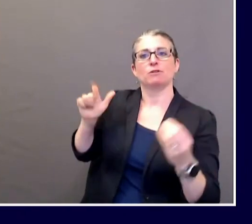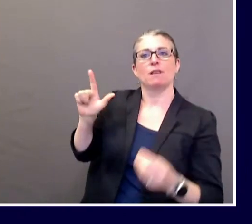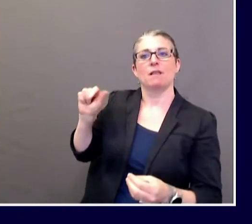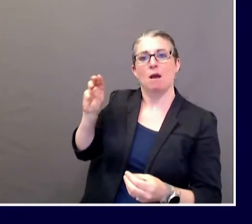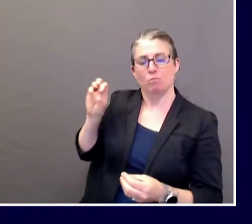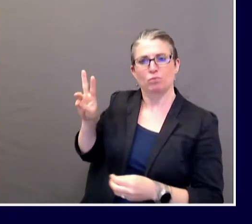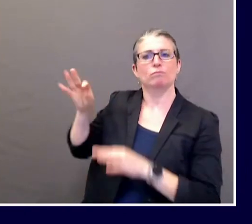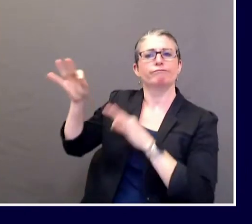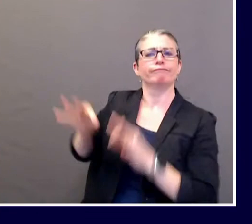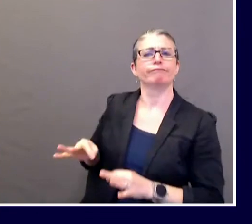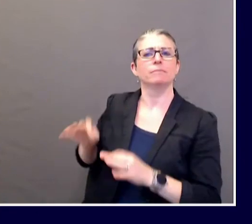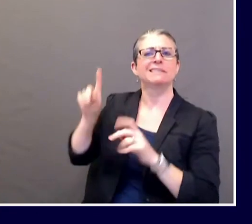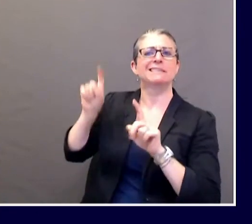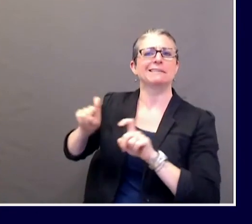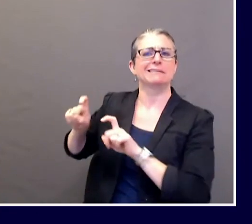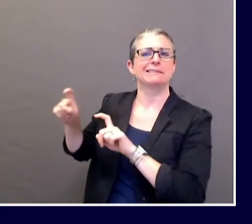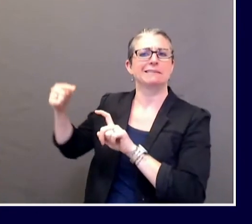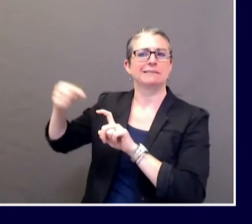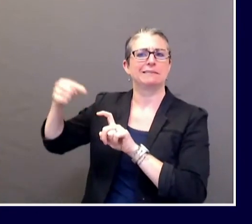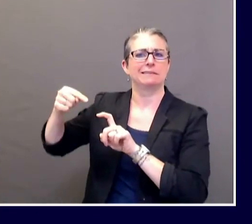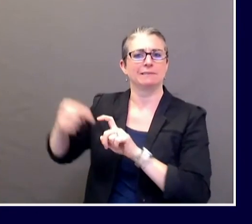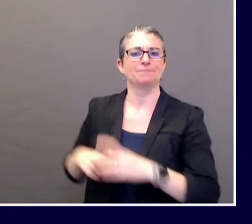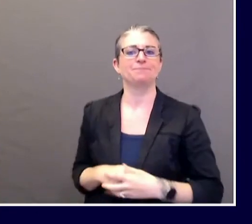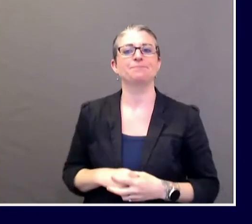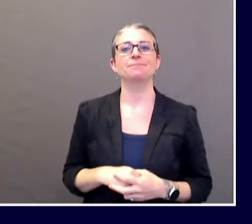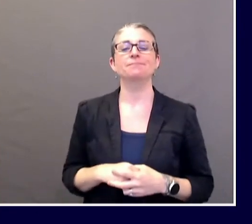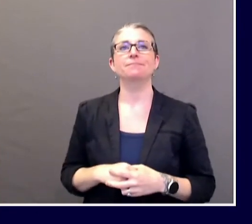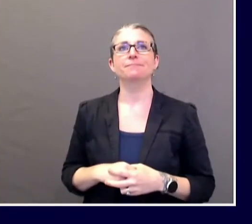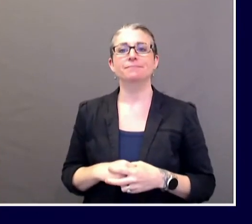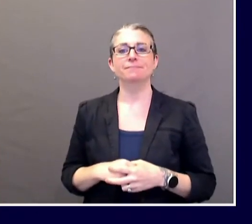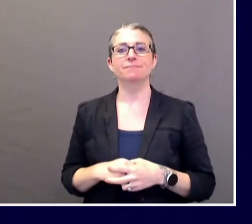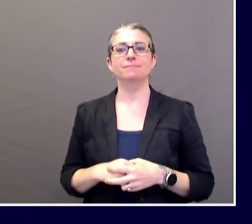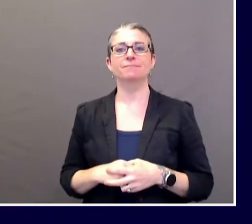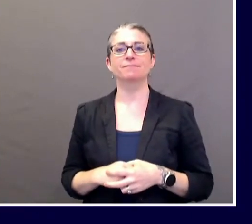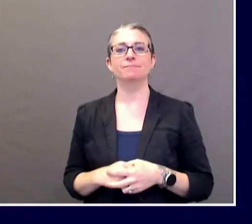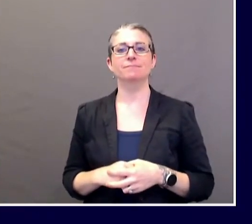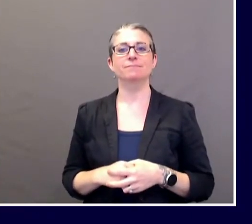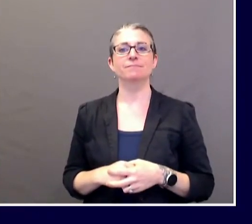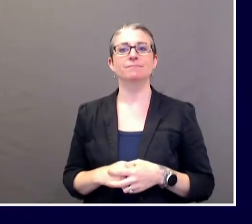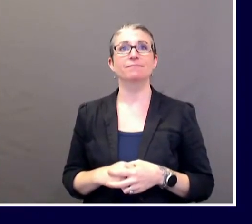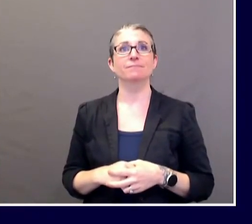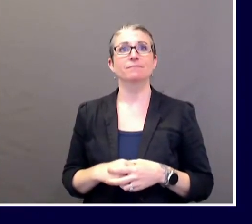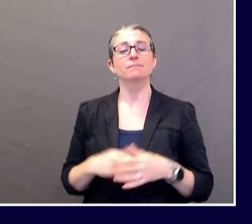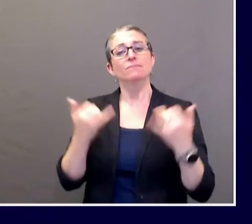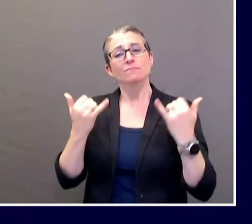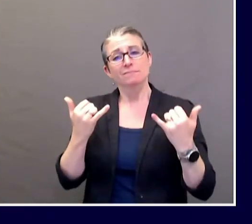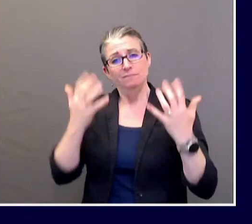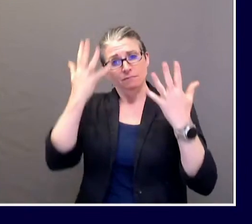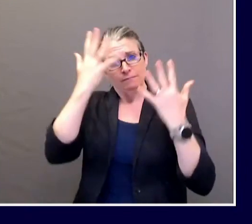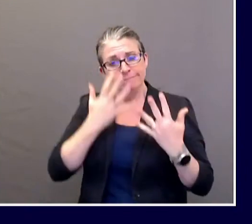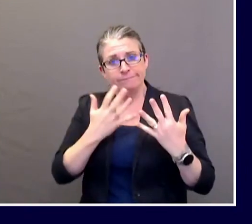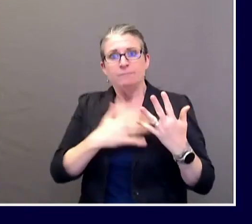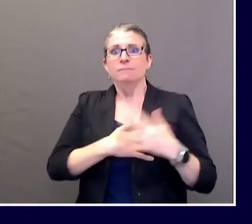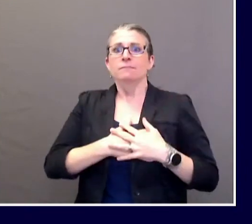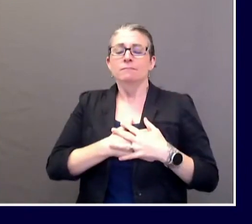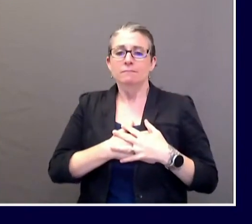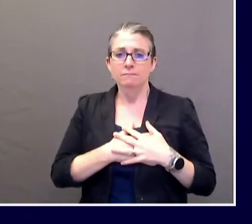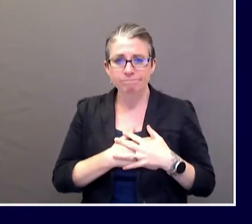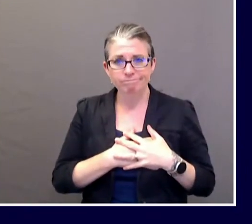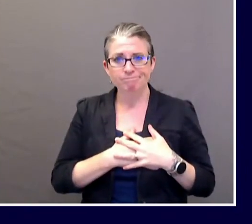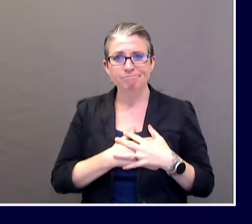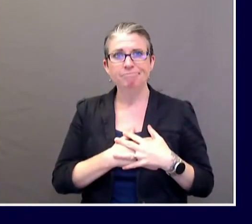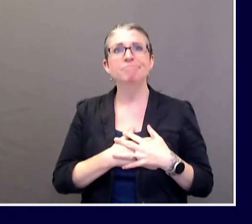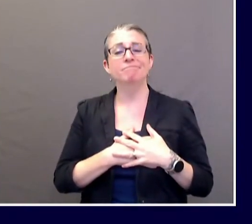begin my update on a sad note today. Maine CDC has